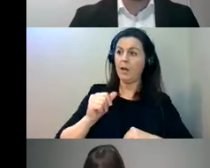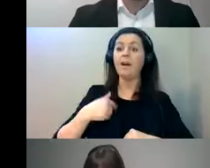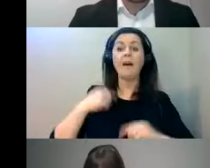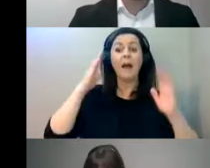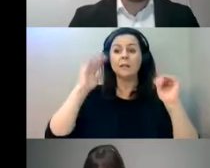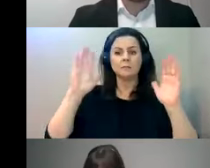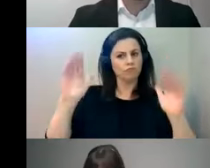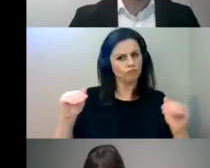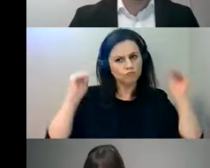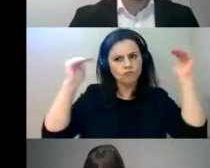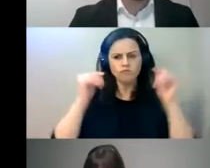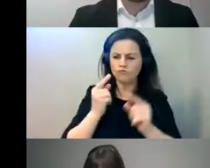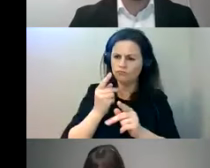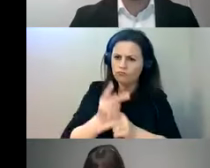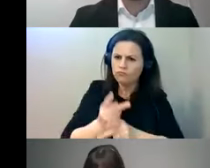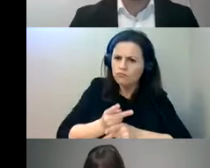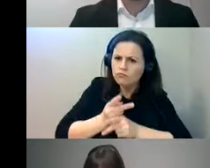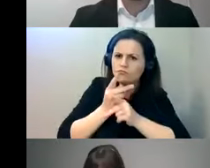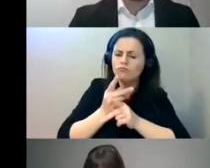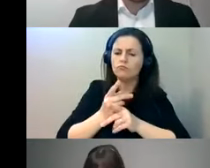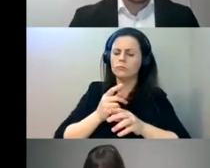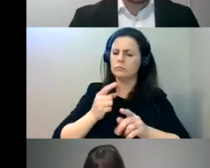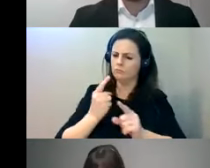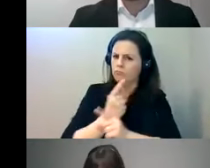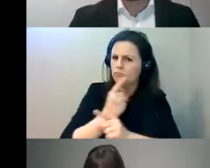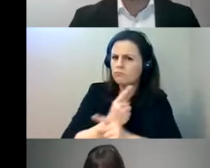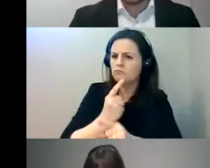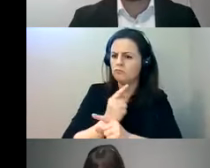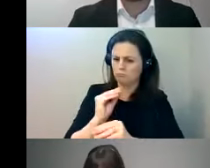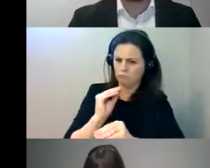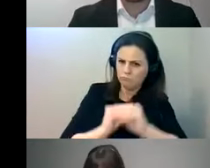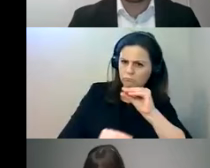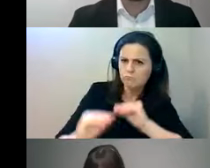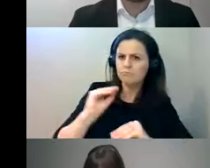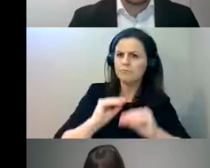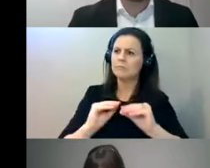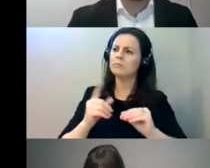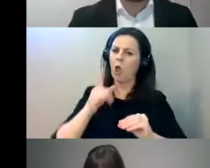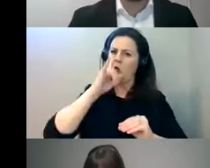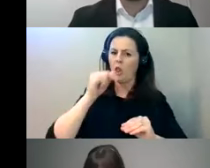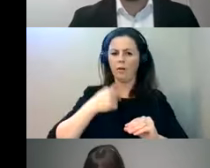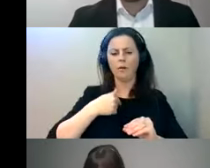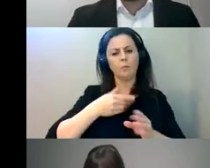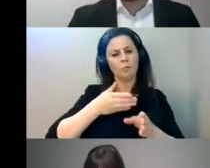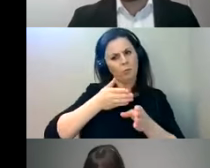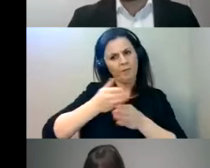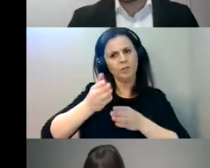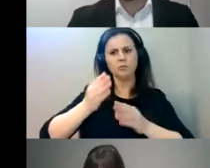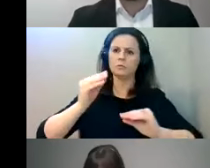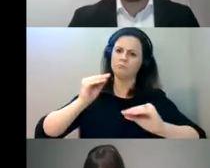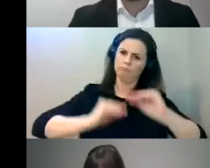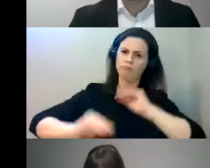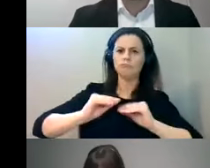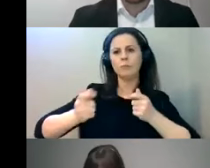to exercise the care and diligence of a person who's actually in the business of managing property. So this is